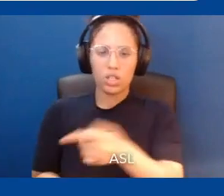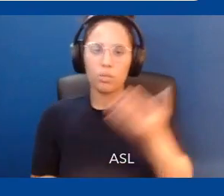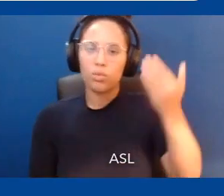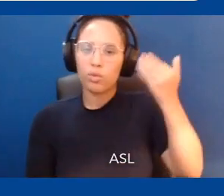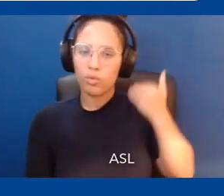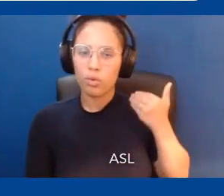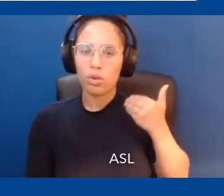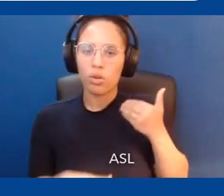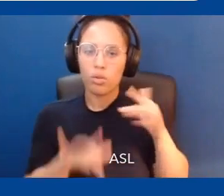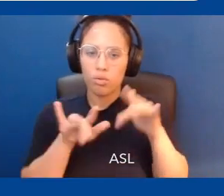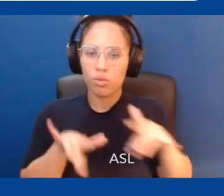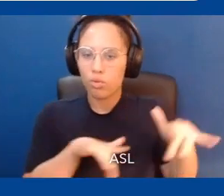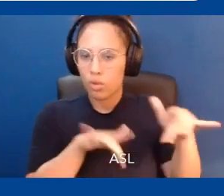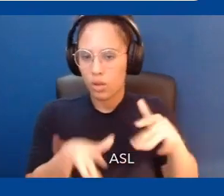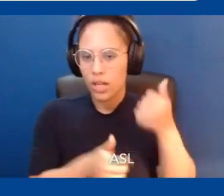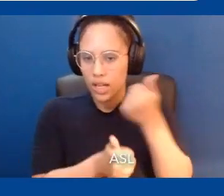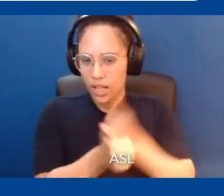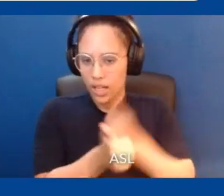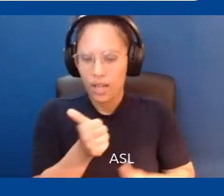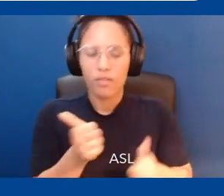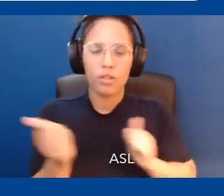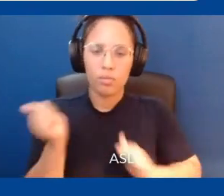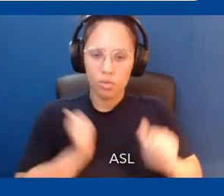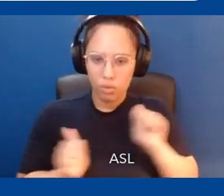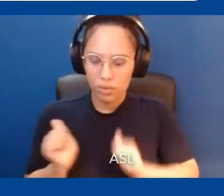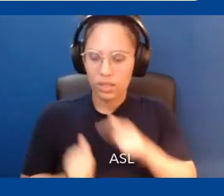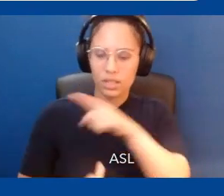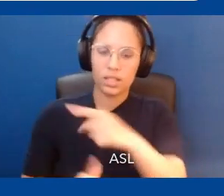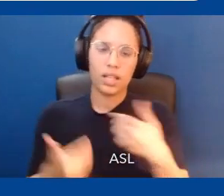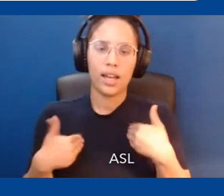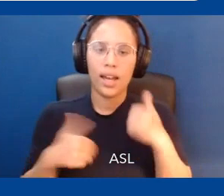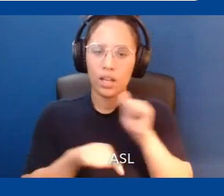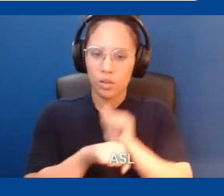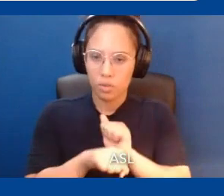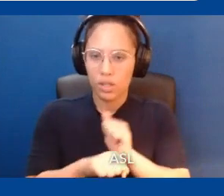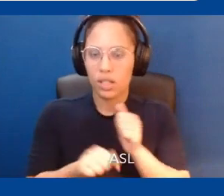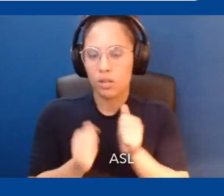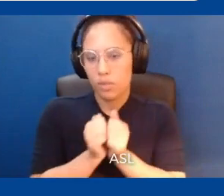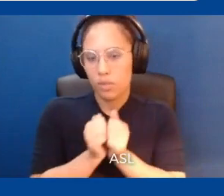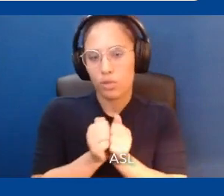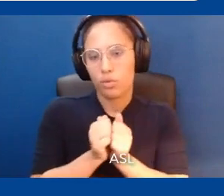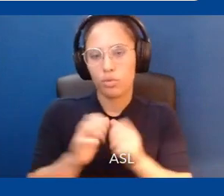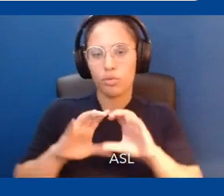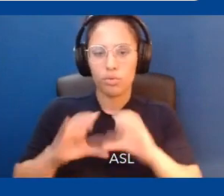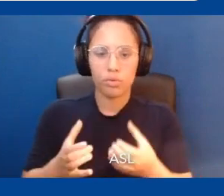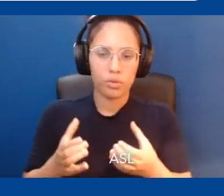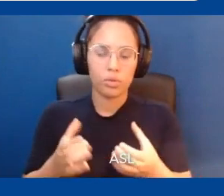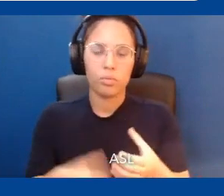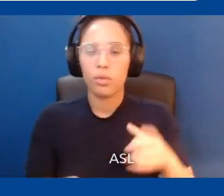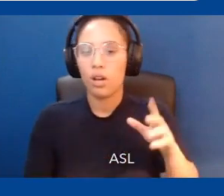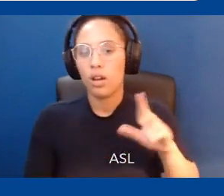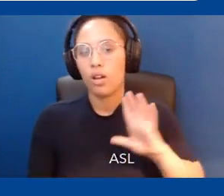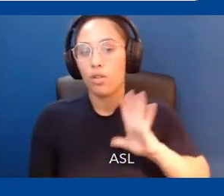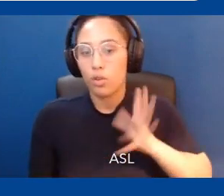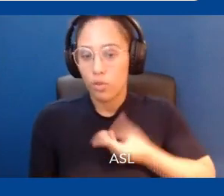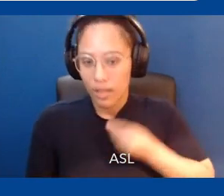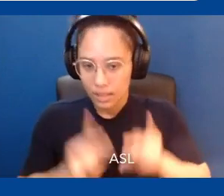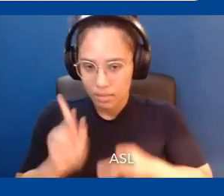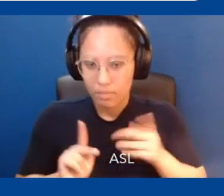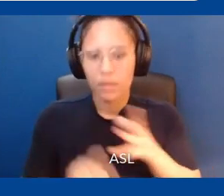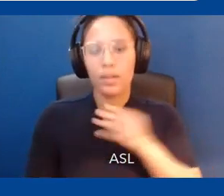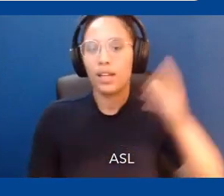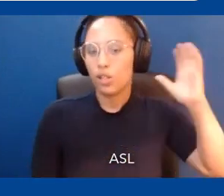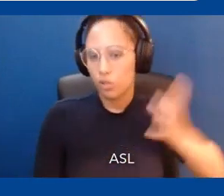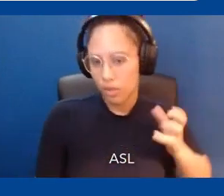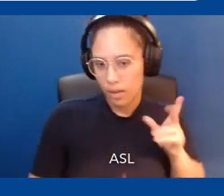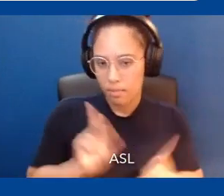with Calas group. That was a group of transsexuals and drag queens that